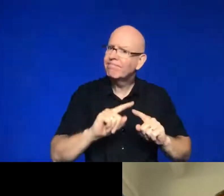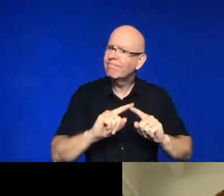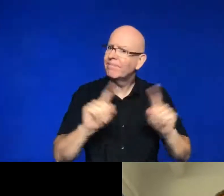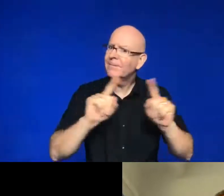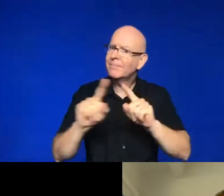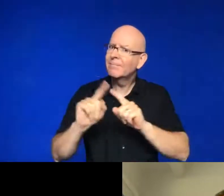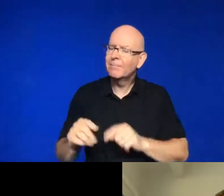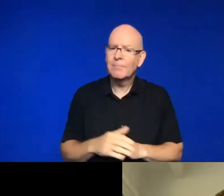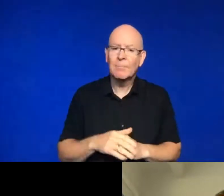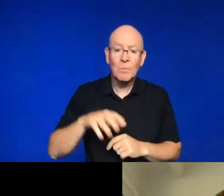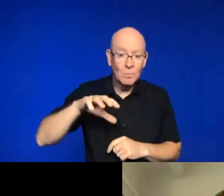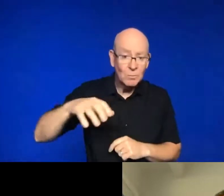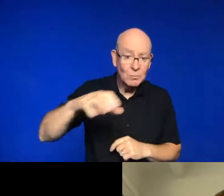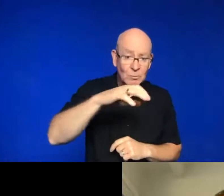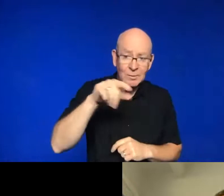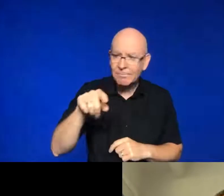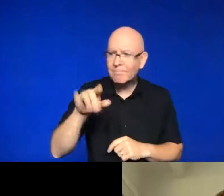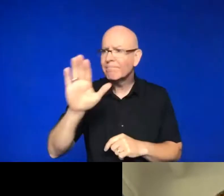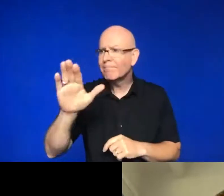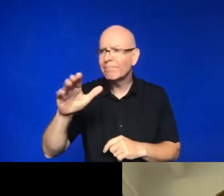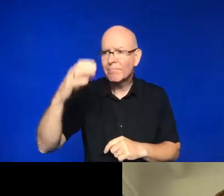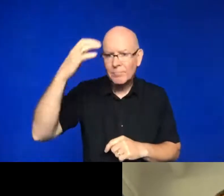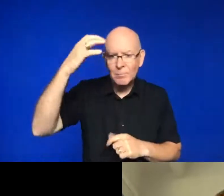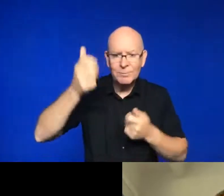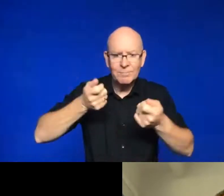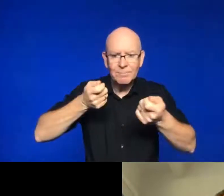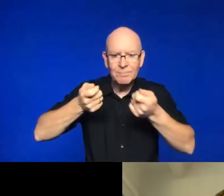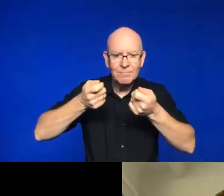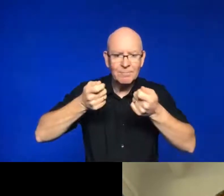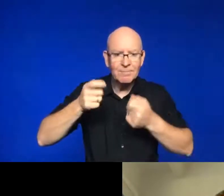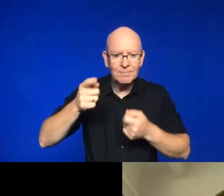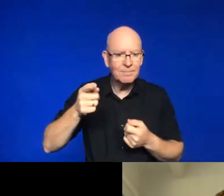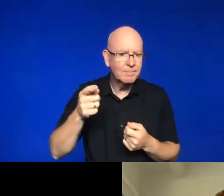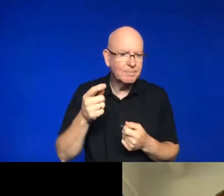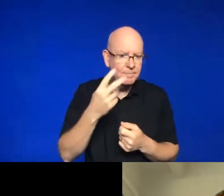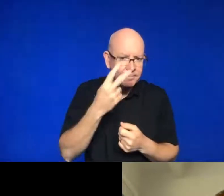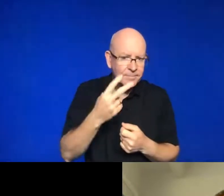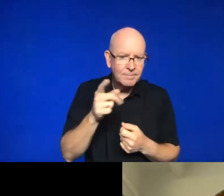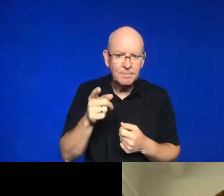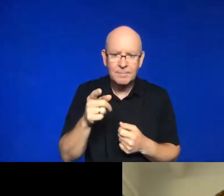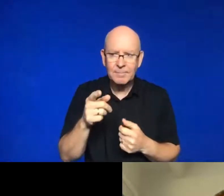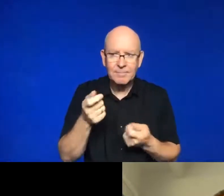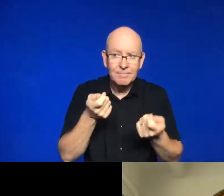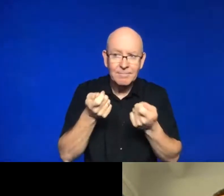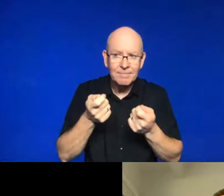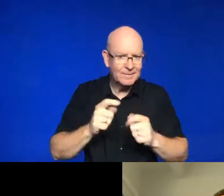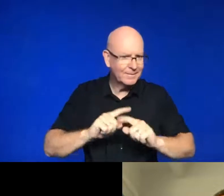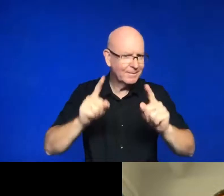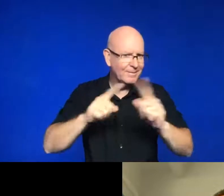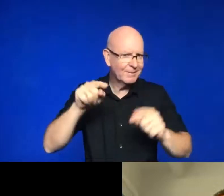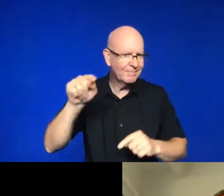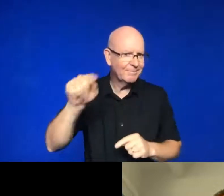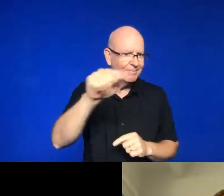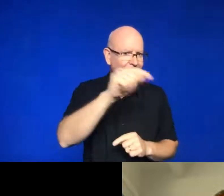can say that people with disabilities are being one of the most affected by the different consequences of